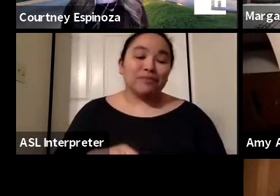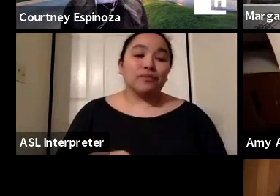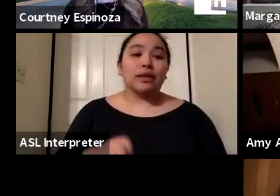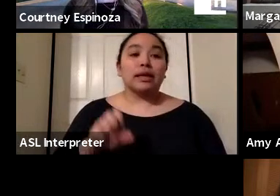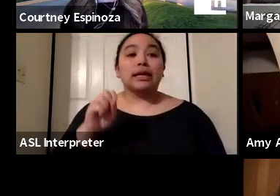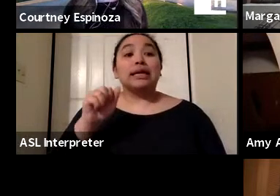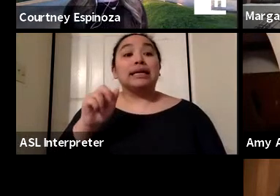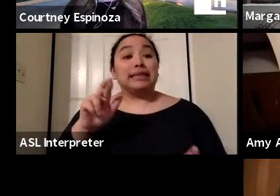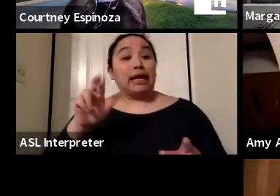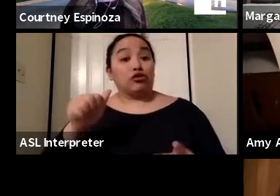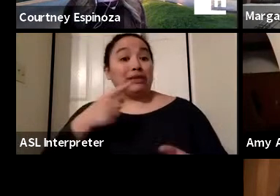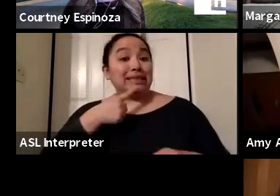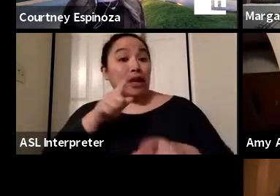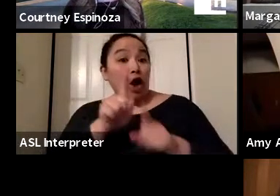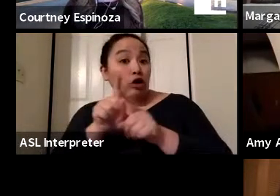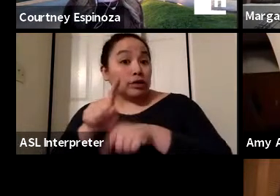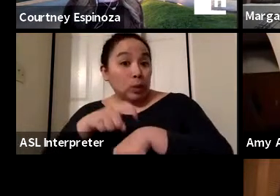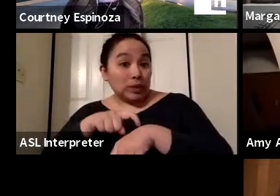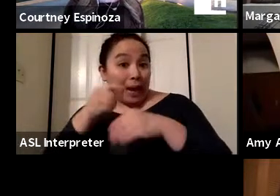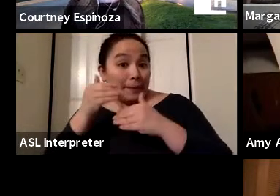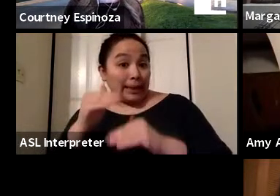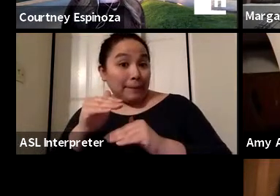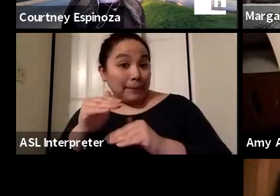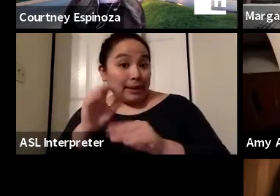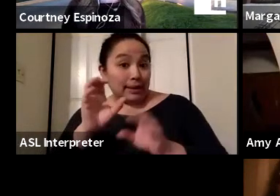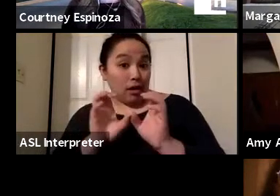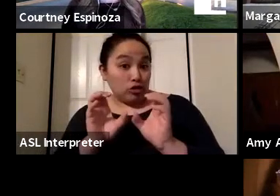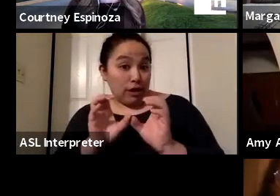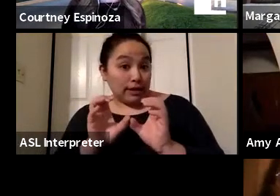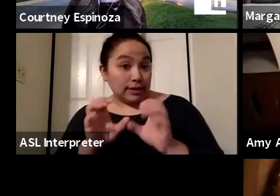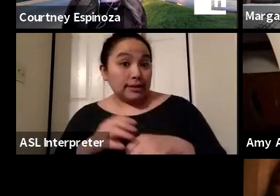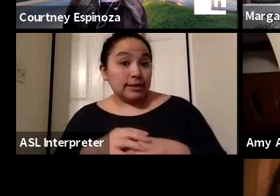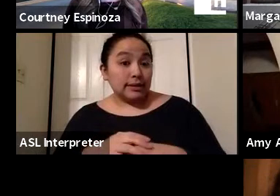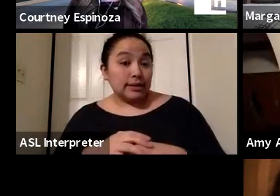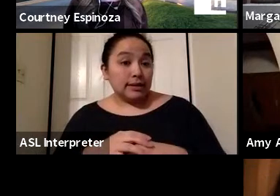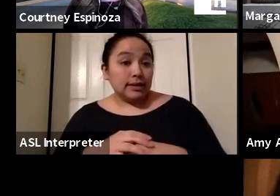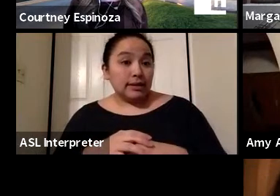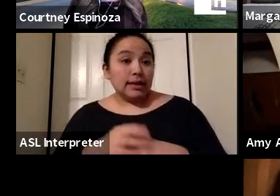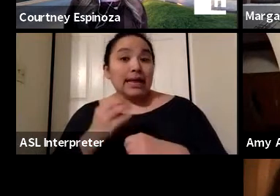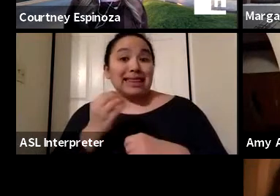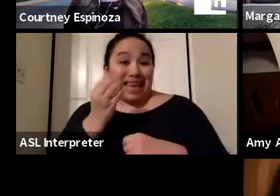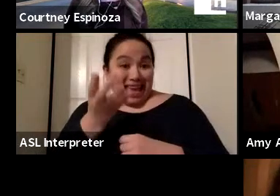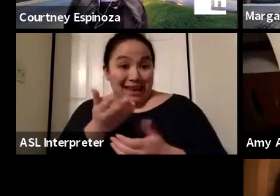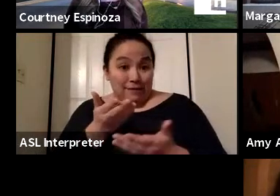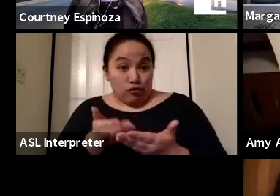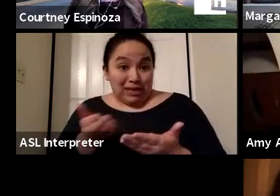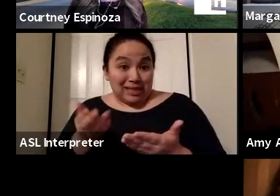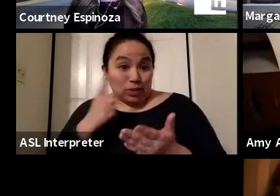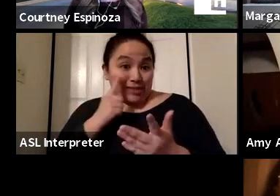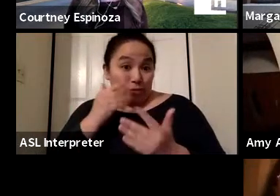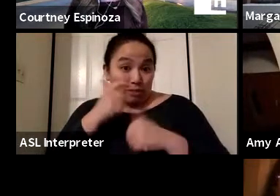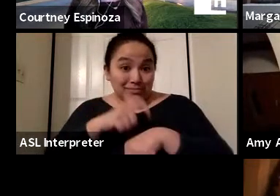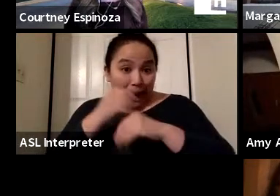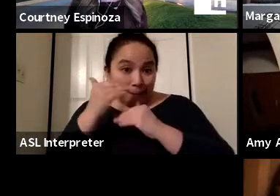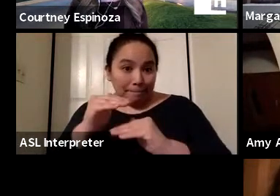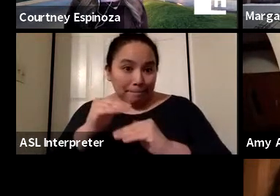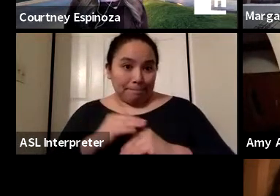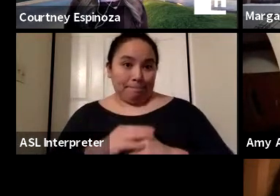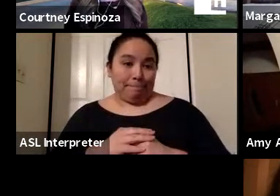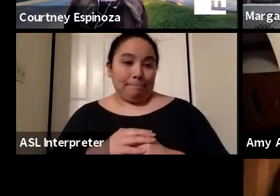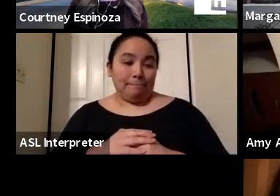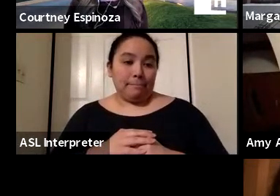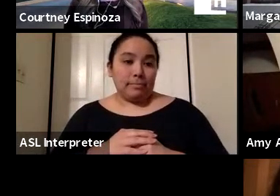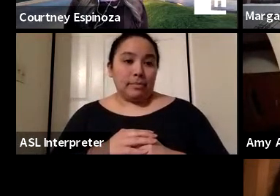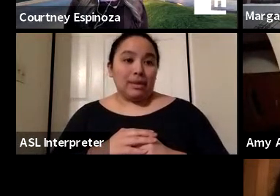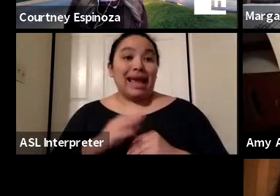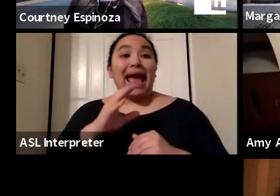it's a time limited contract. So they were given resources for a certain time frame with the